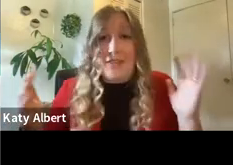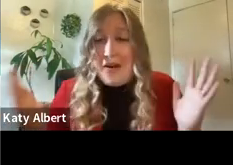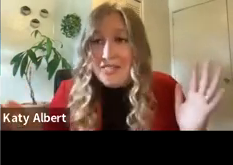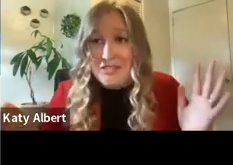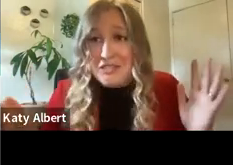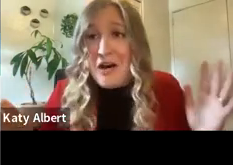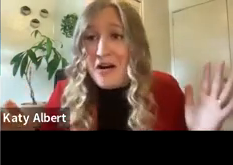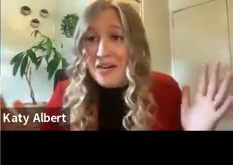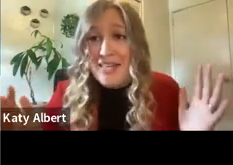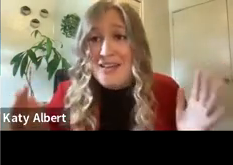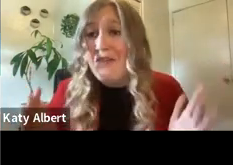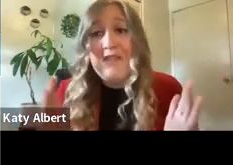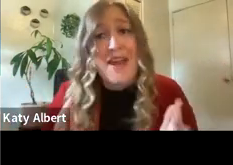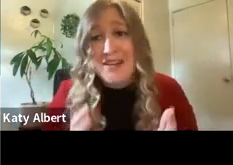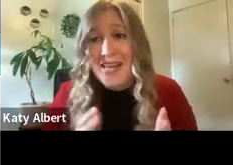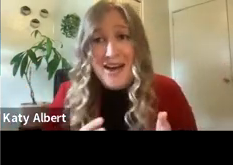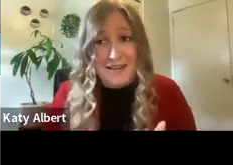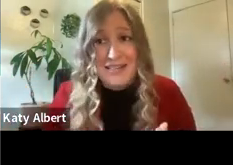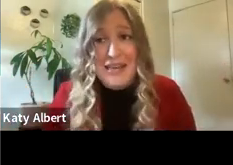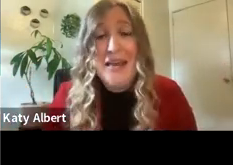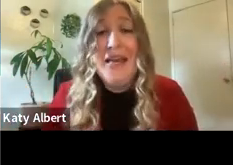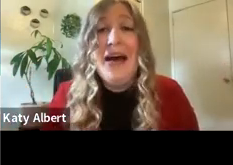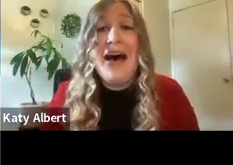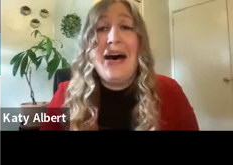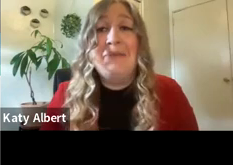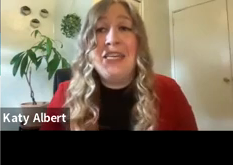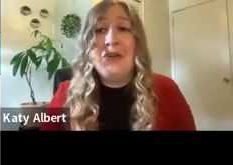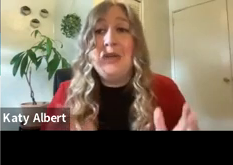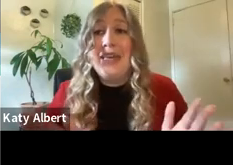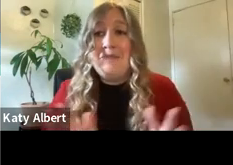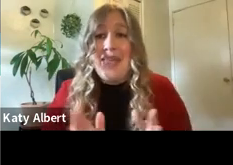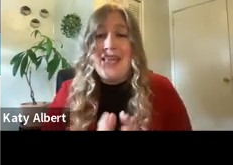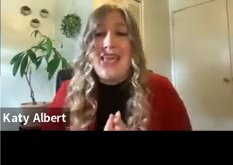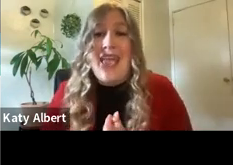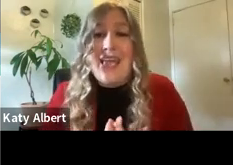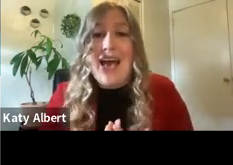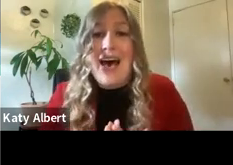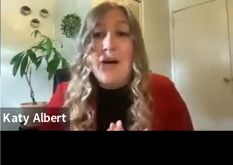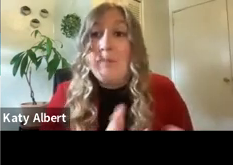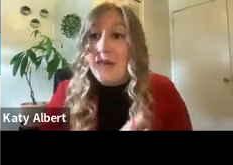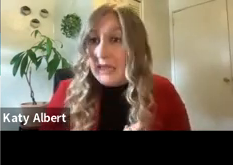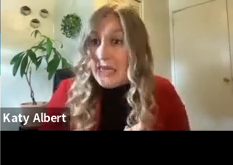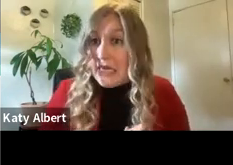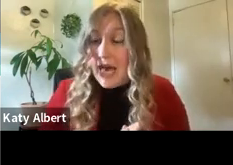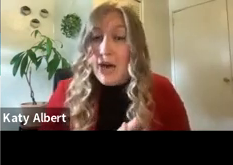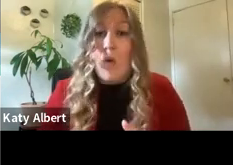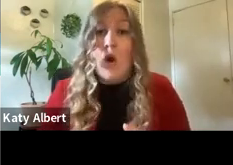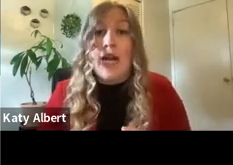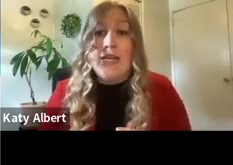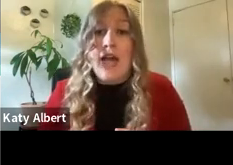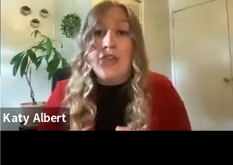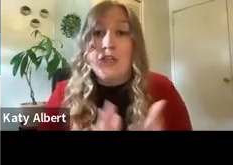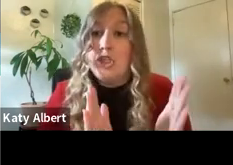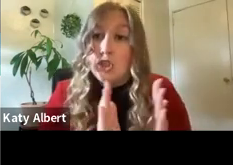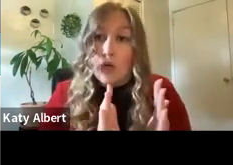hundreds of characters long and very ugly. You can make a bit.ly